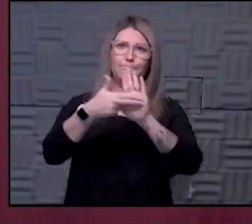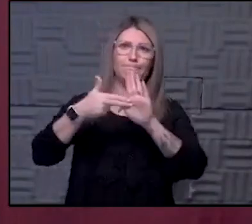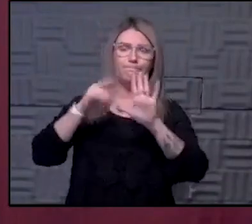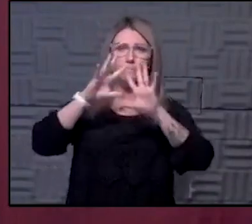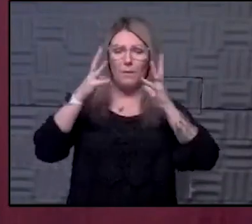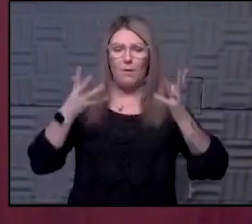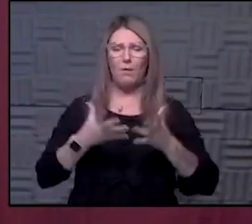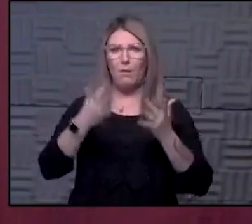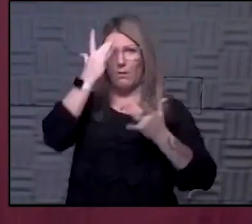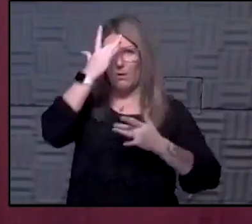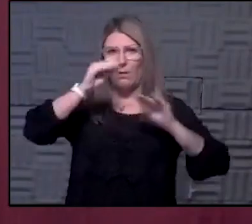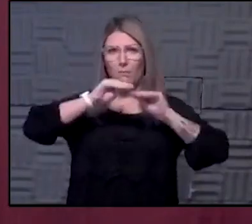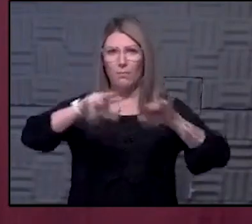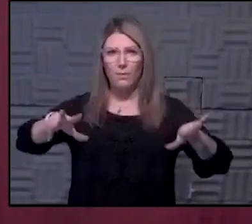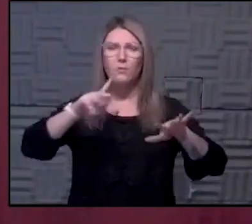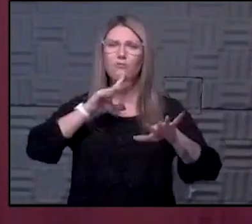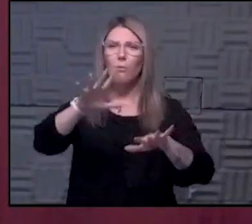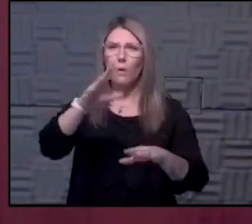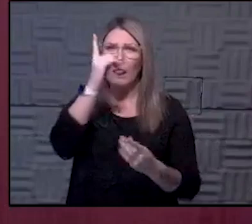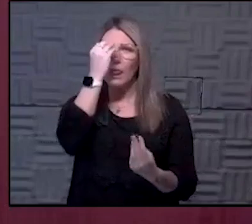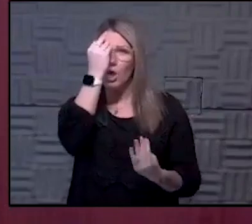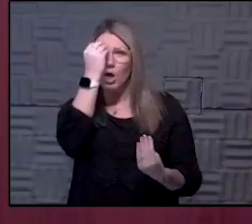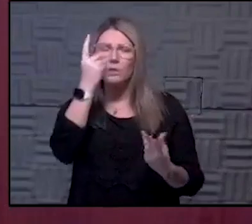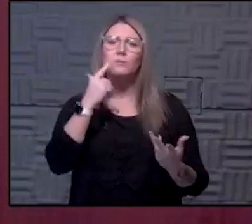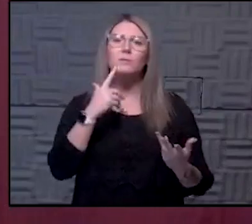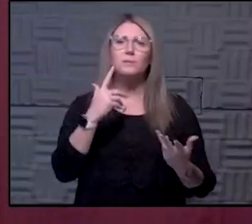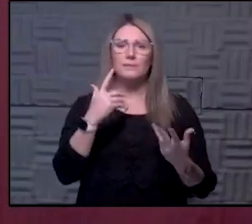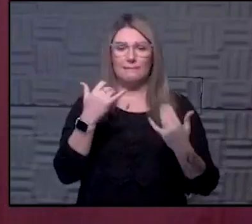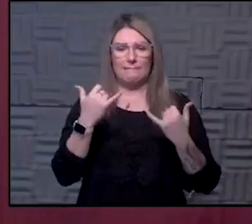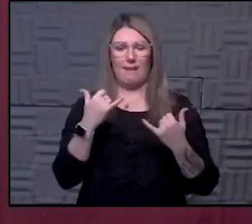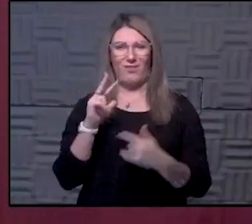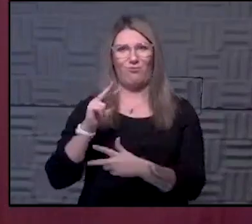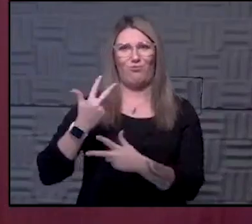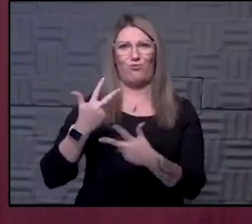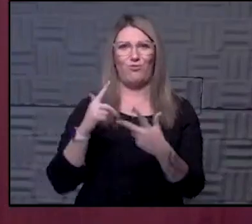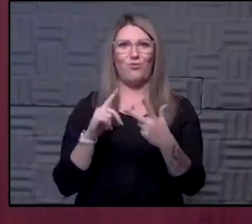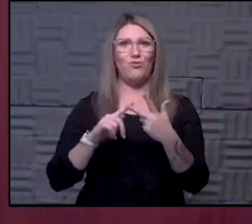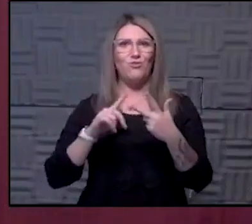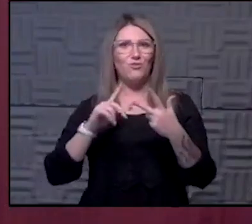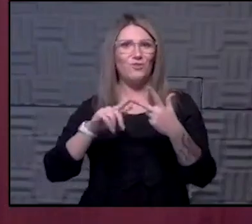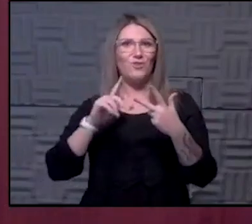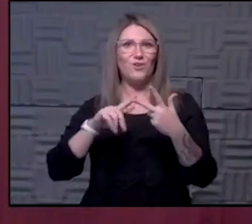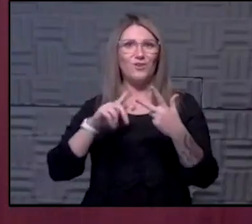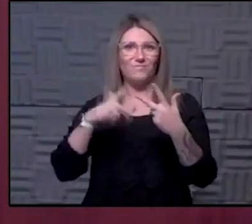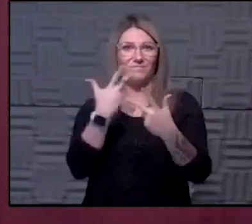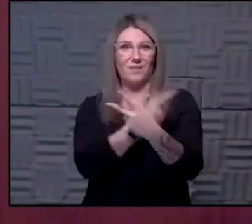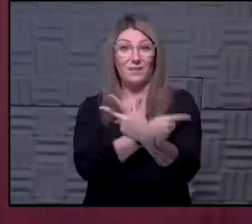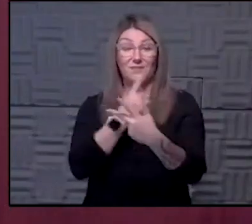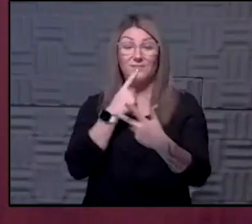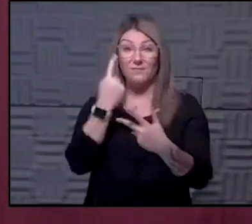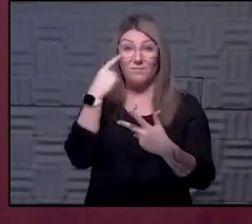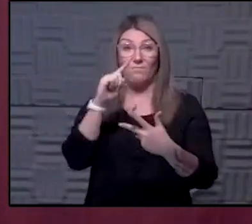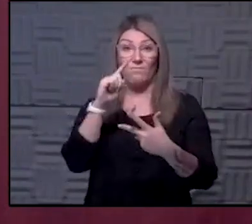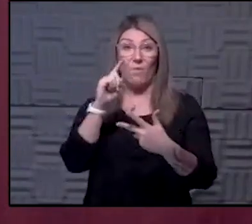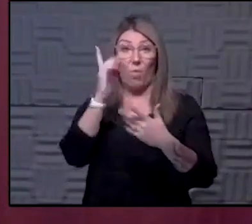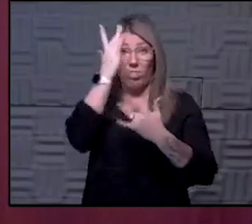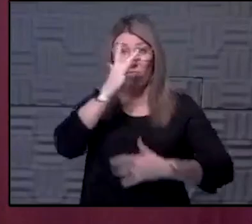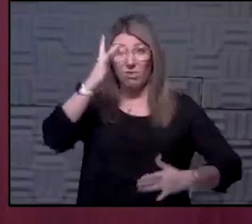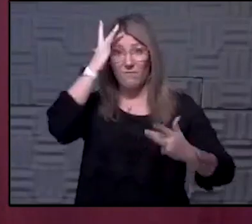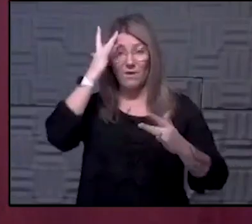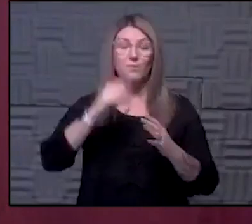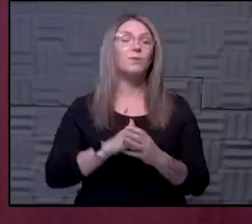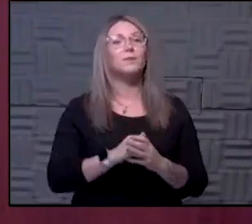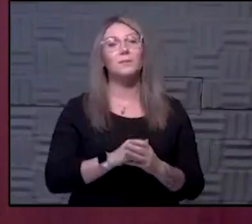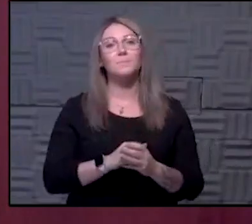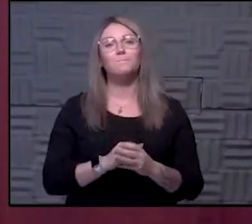that, especially as we now have a third weapon in the fight against the virus. Yeah, you bet. Well, Cody, I'll